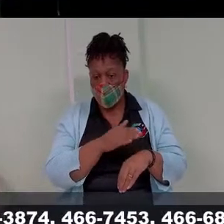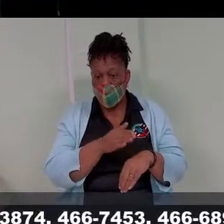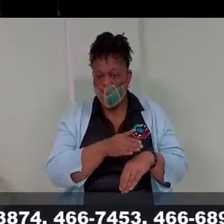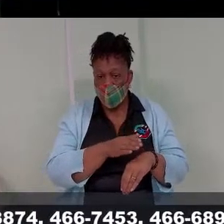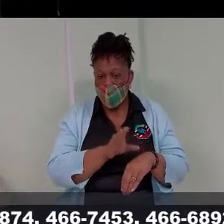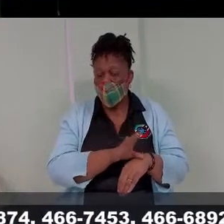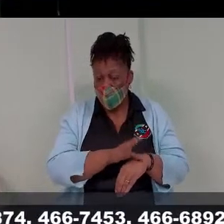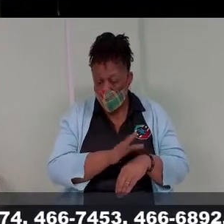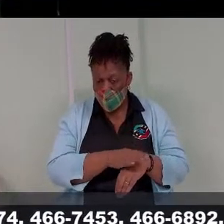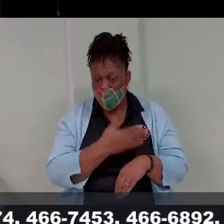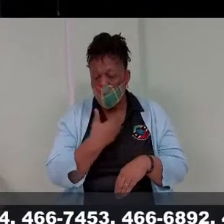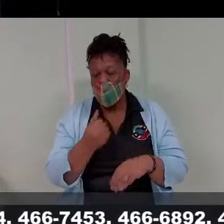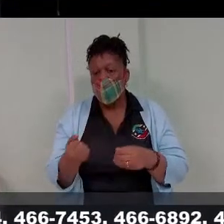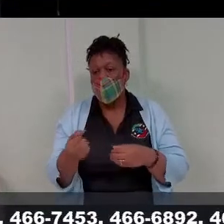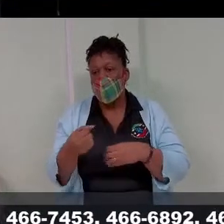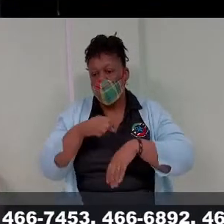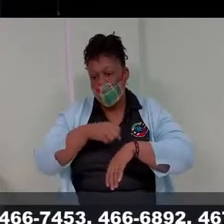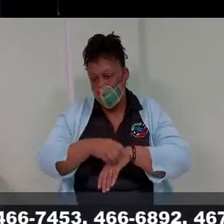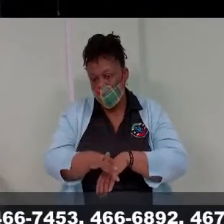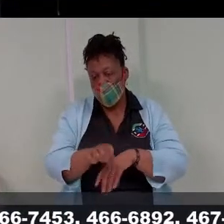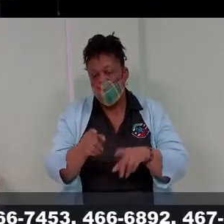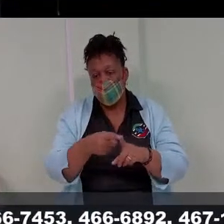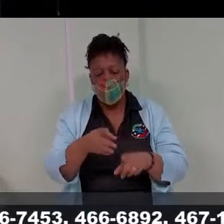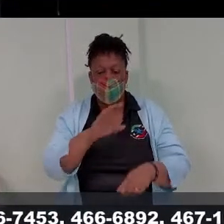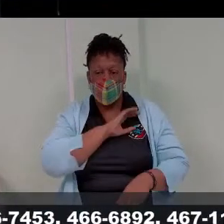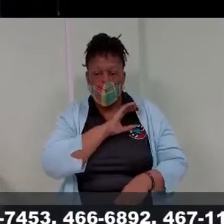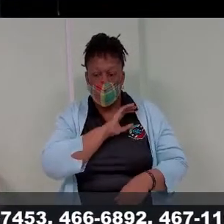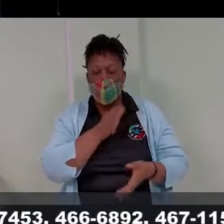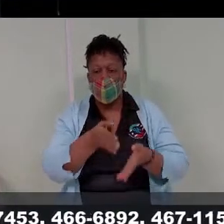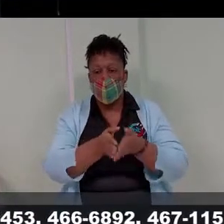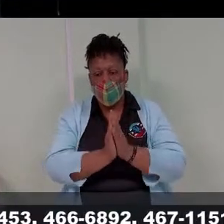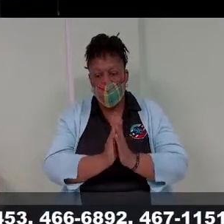host your wedding ceremony and reception.